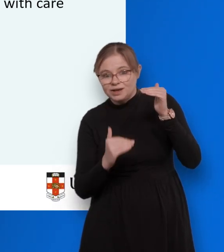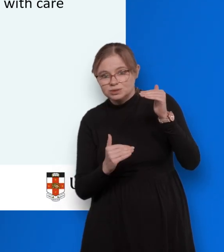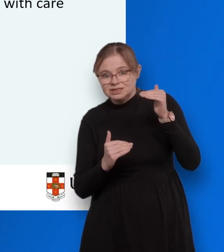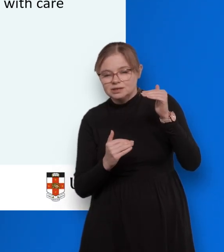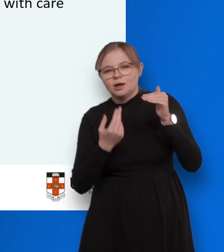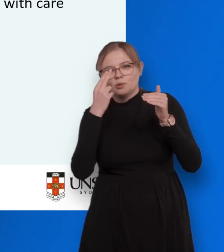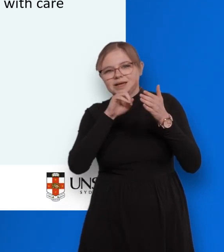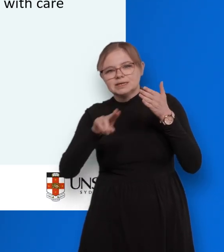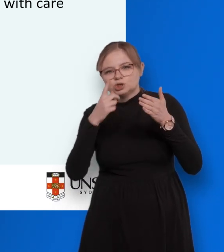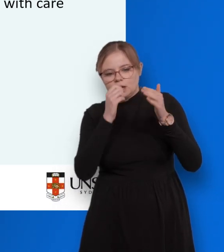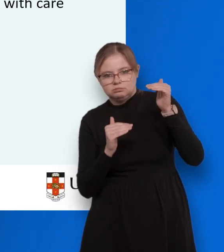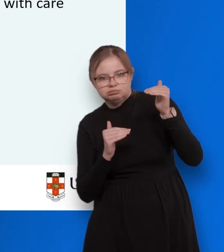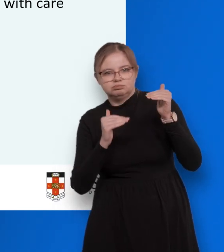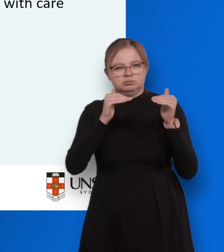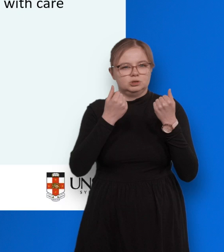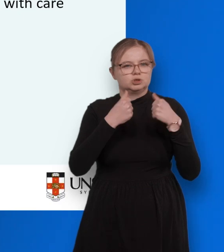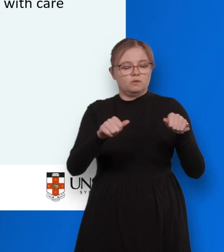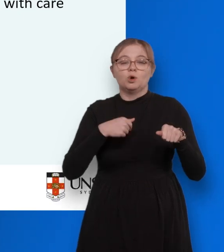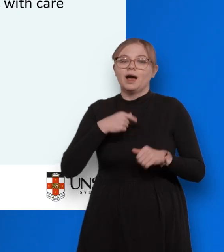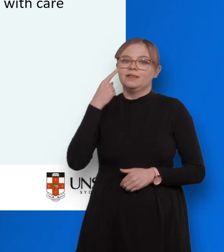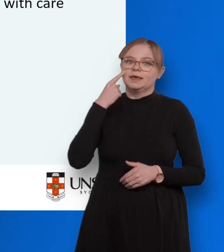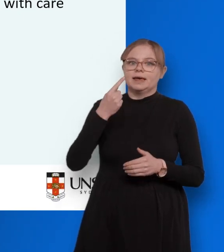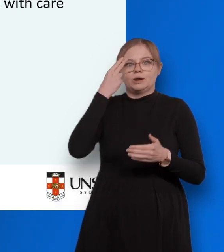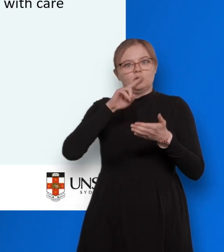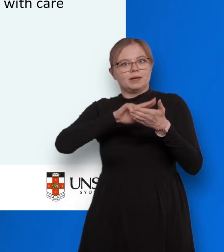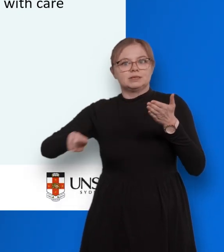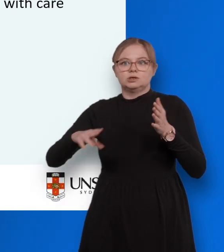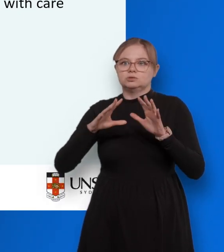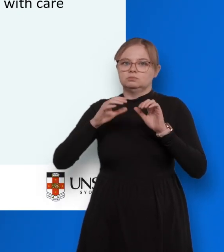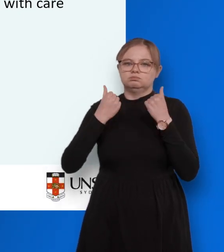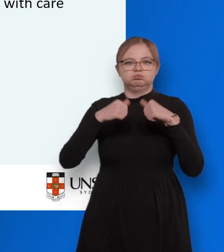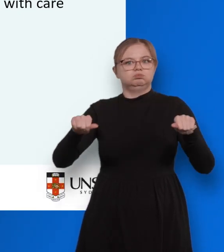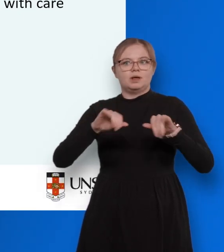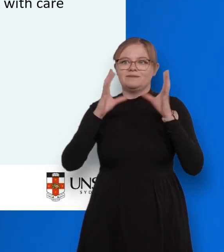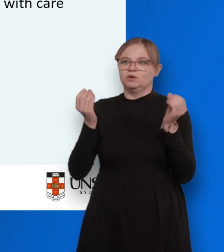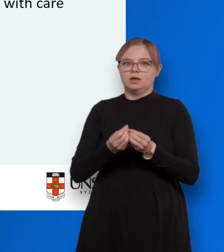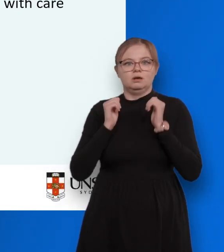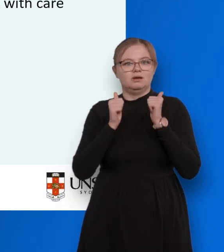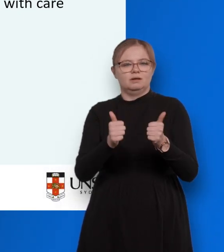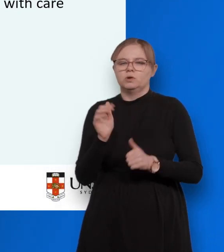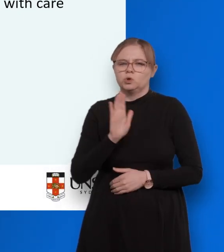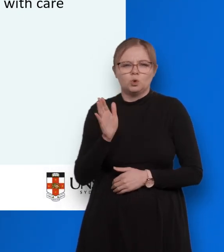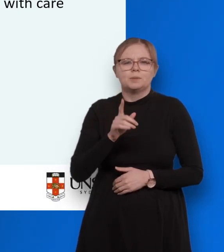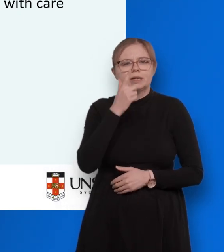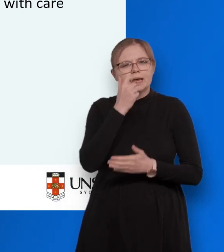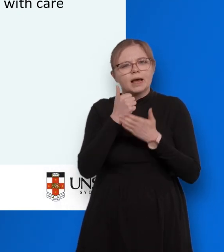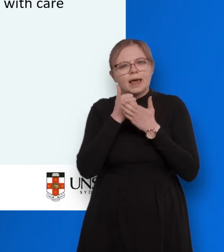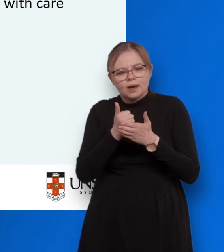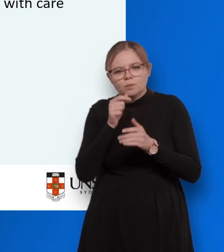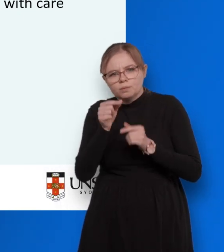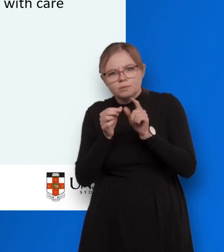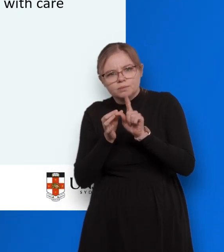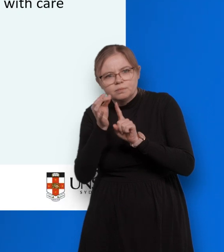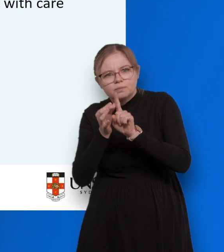I don't think personally that anonymization is a panacea, but it can certainly help in situations where there are